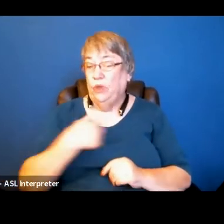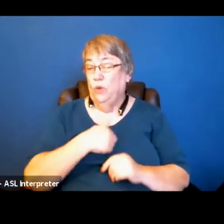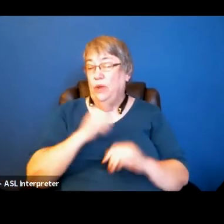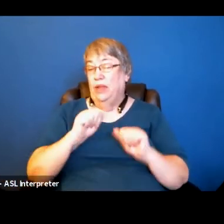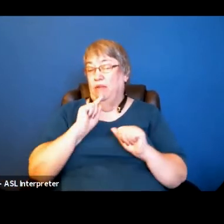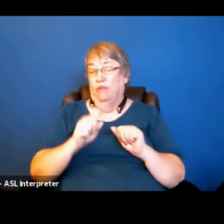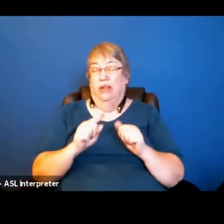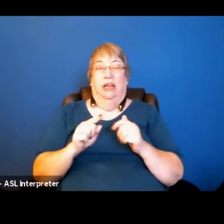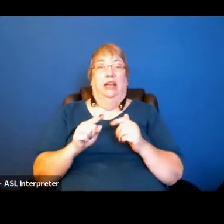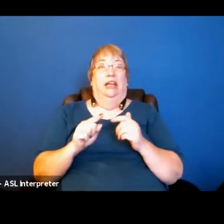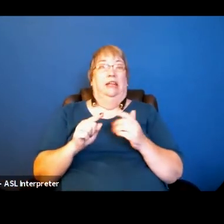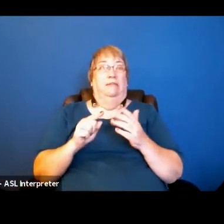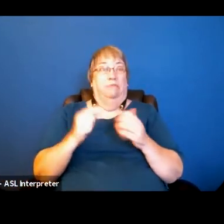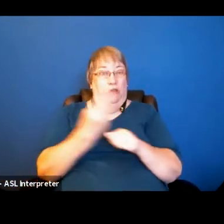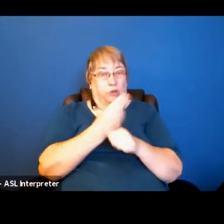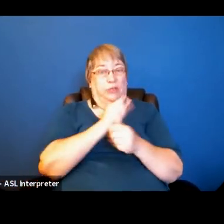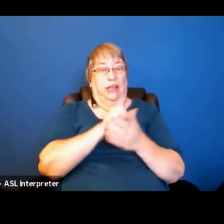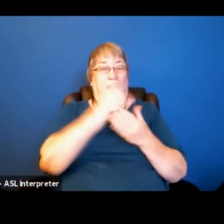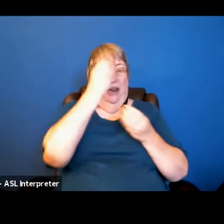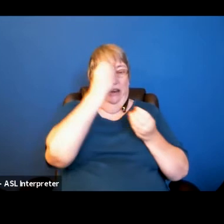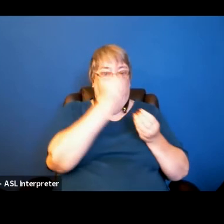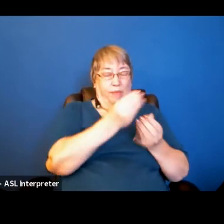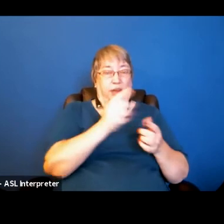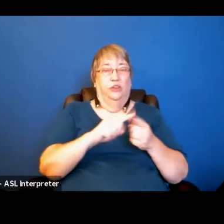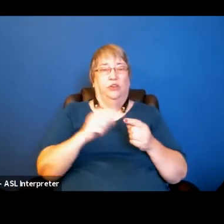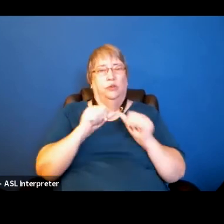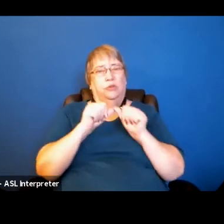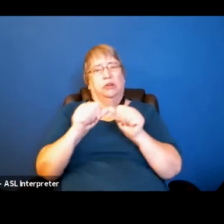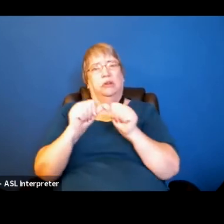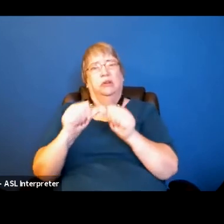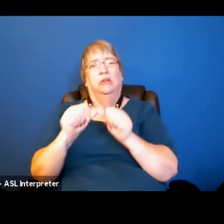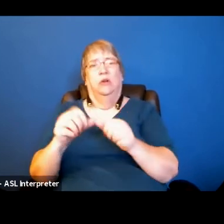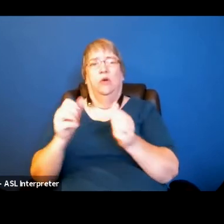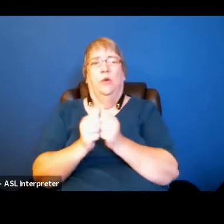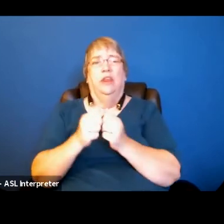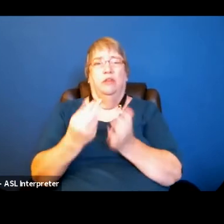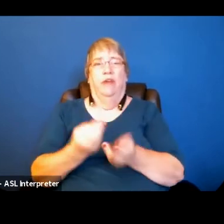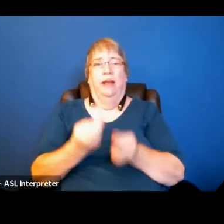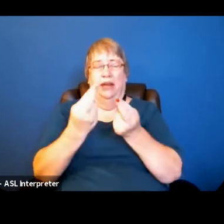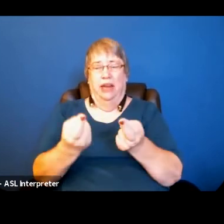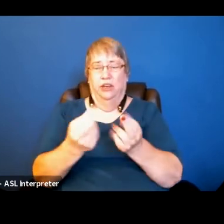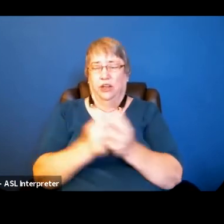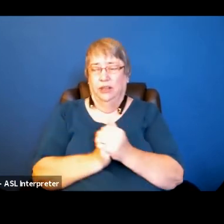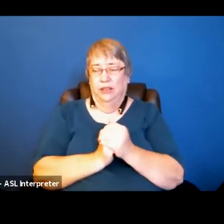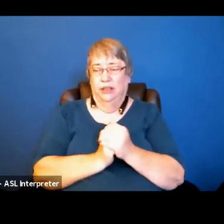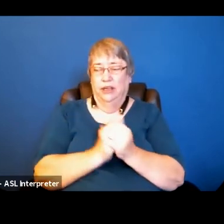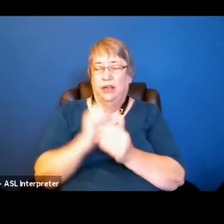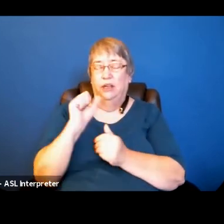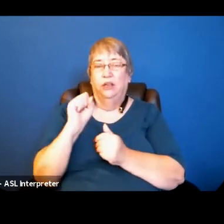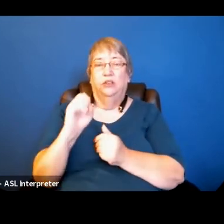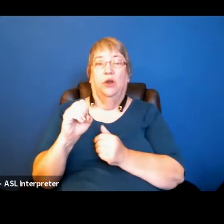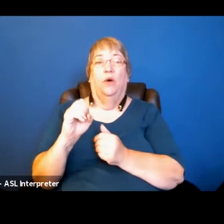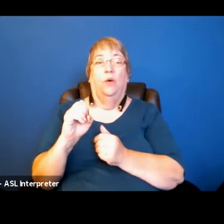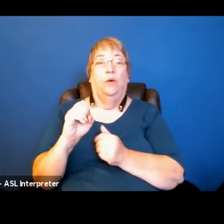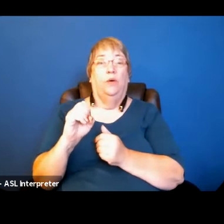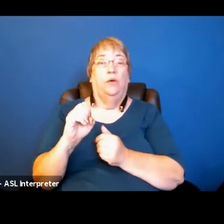to moving the recommendations forward in the blueprint. So we have this